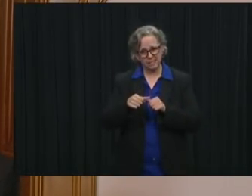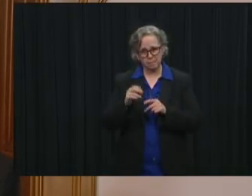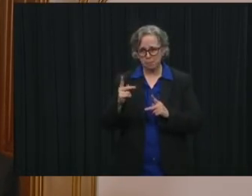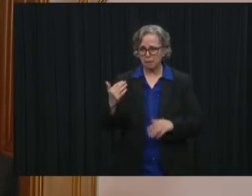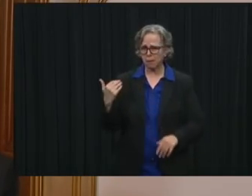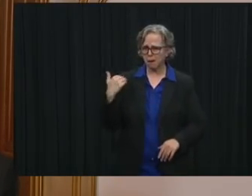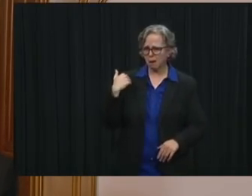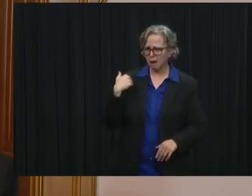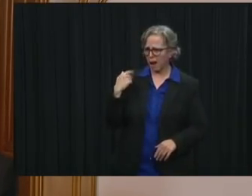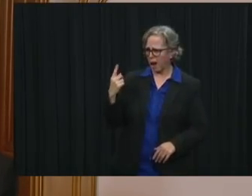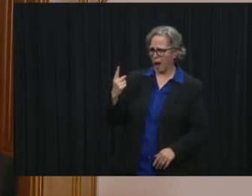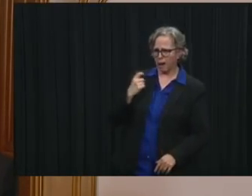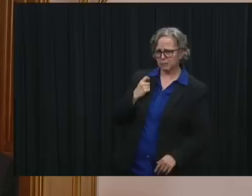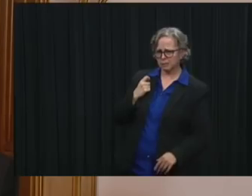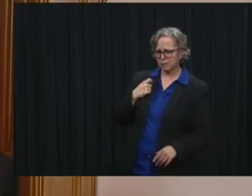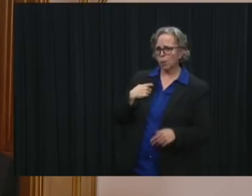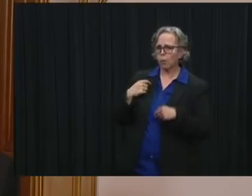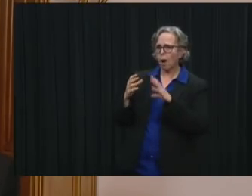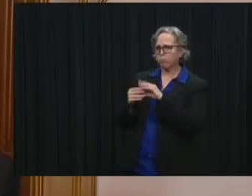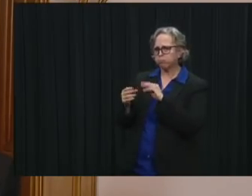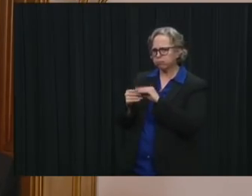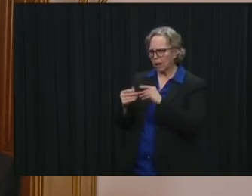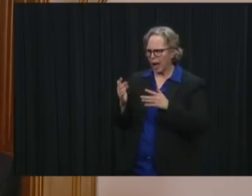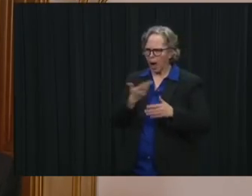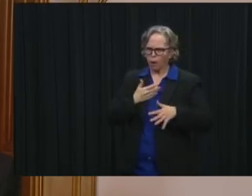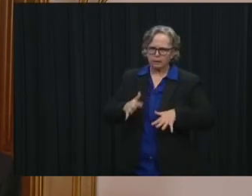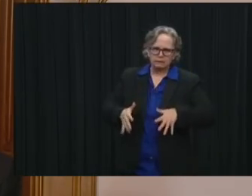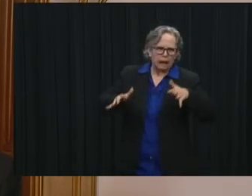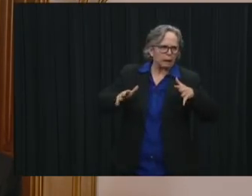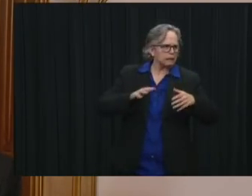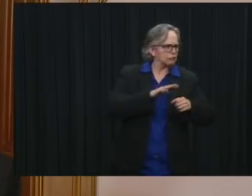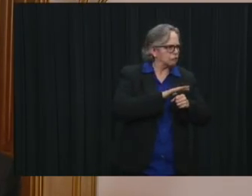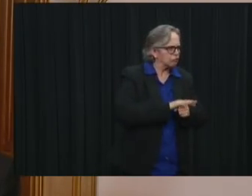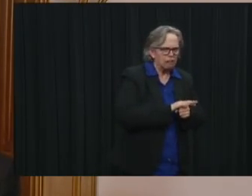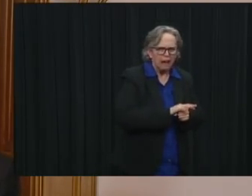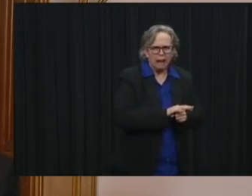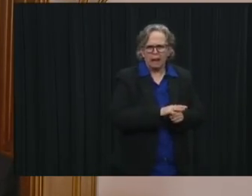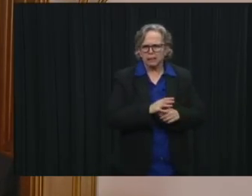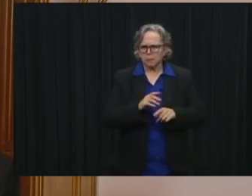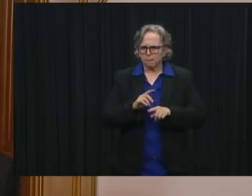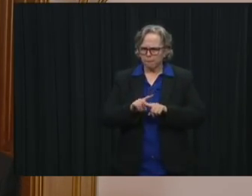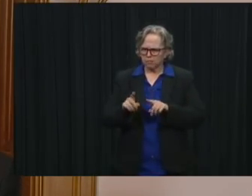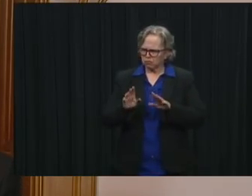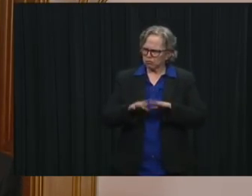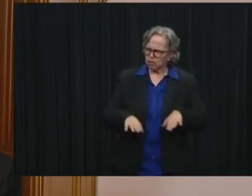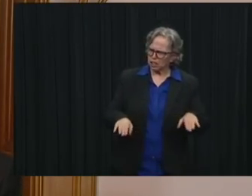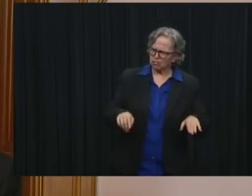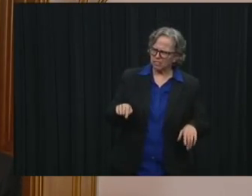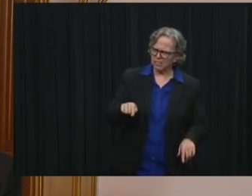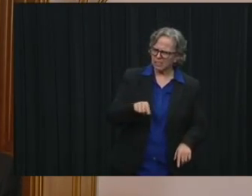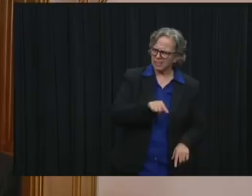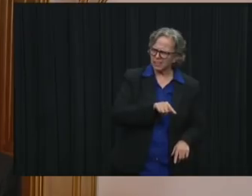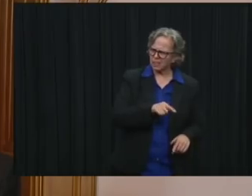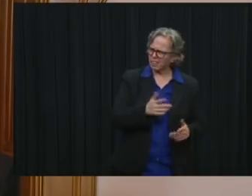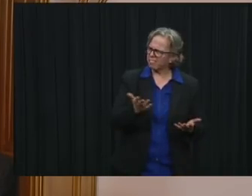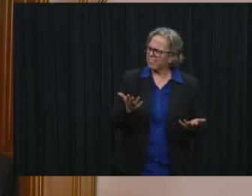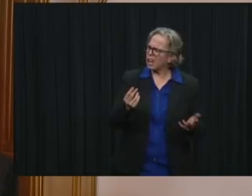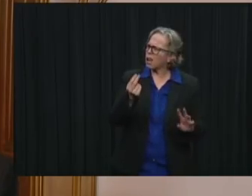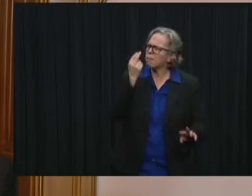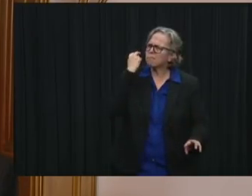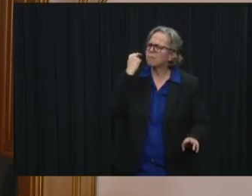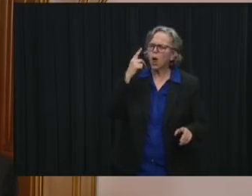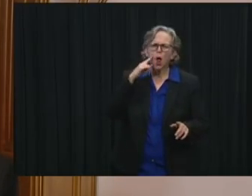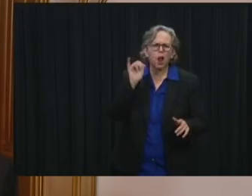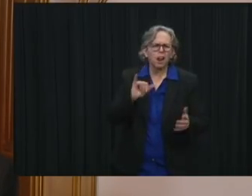we worked and to help prevent this. But what will our children say? You know, aren't the kids, are they going to say, this